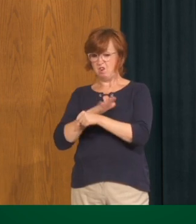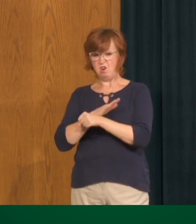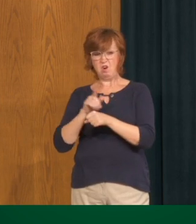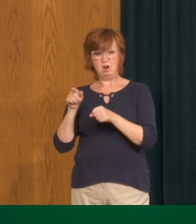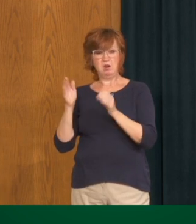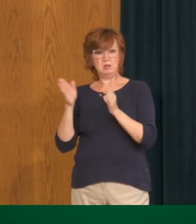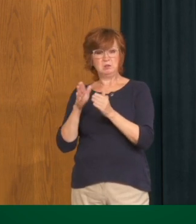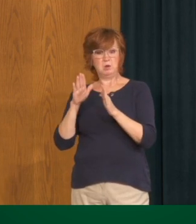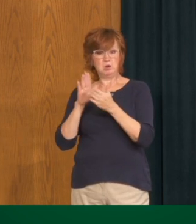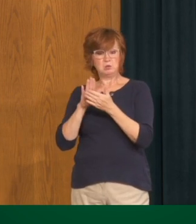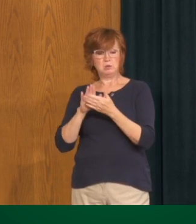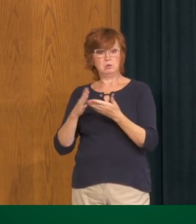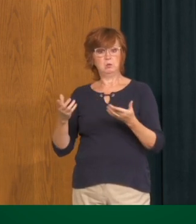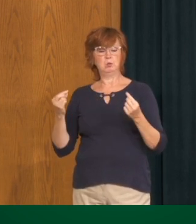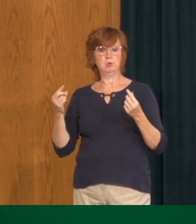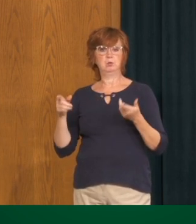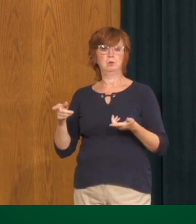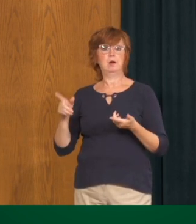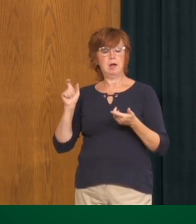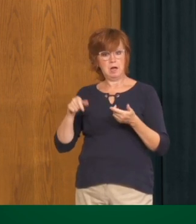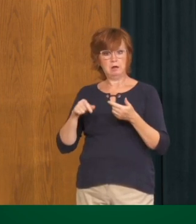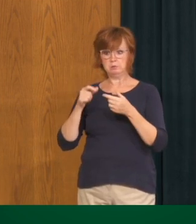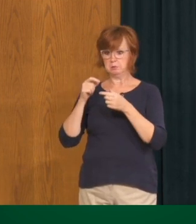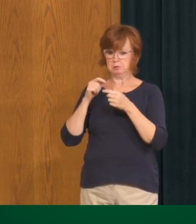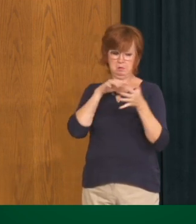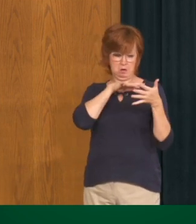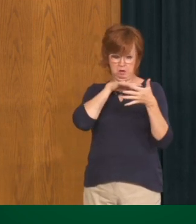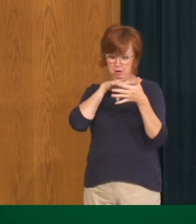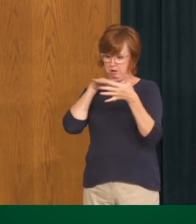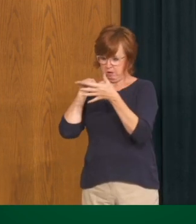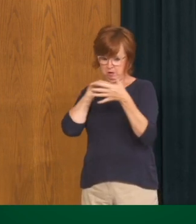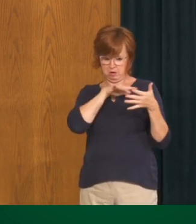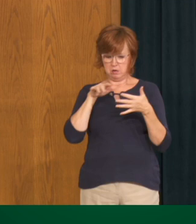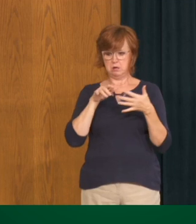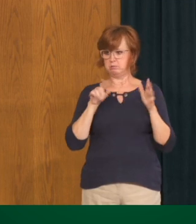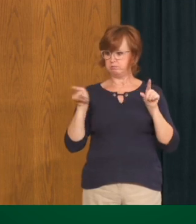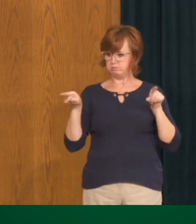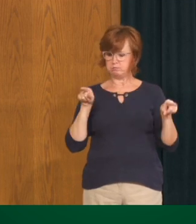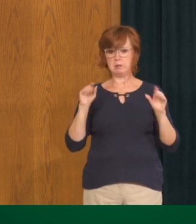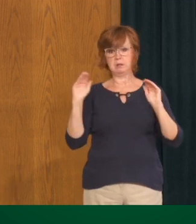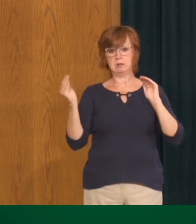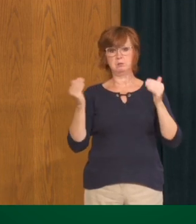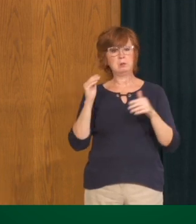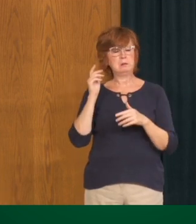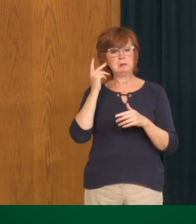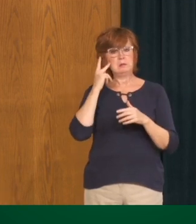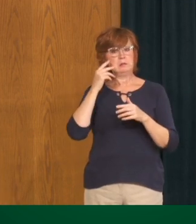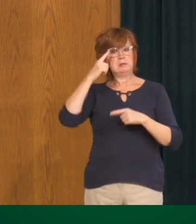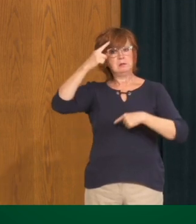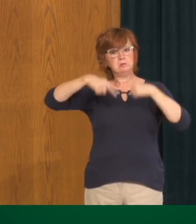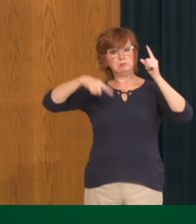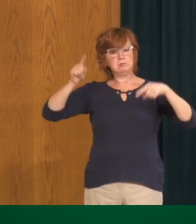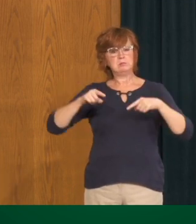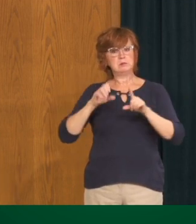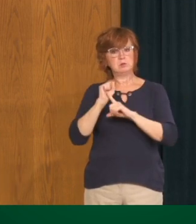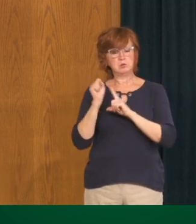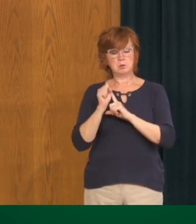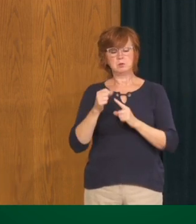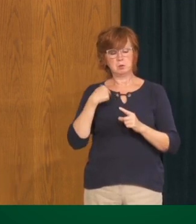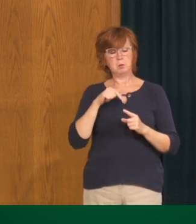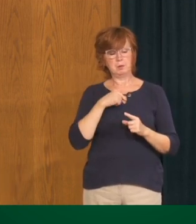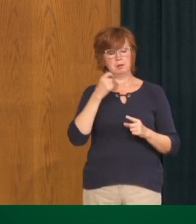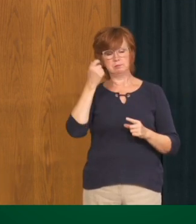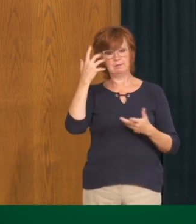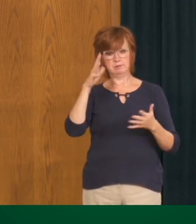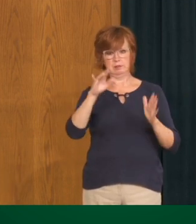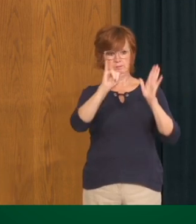where social distancing, where physical distancing isn't possible. So there may well be circumstances in school divisions, and we know of a number of